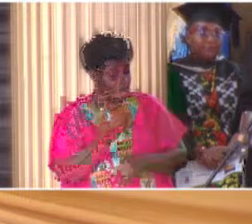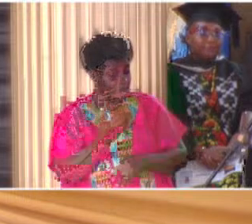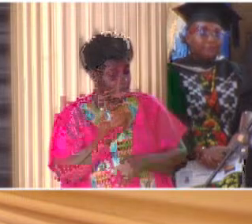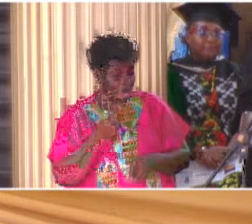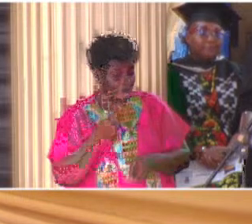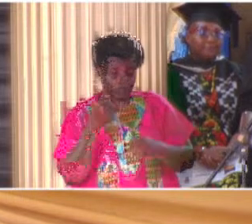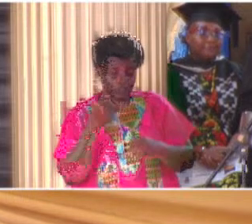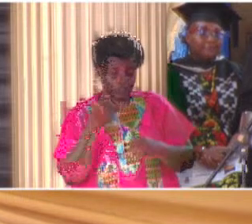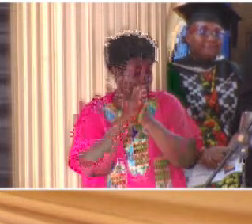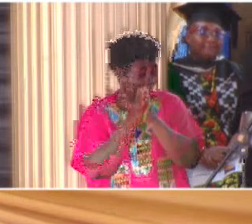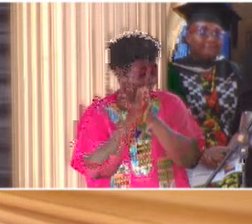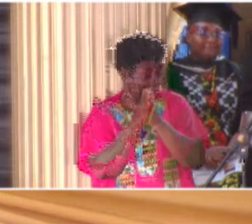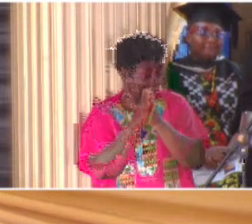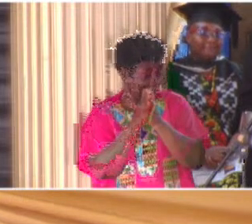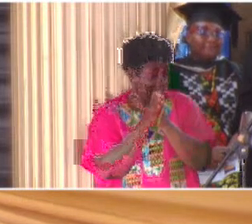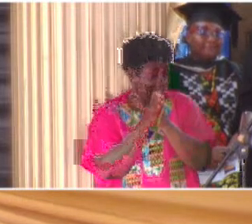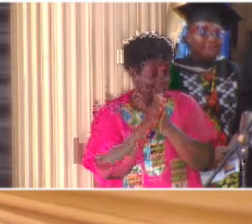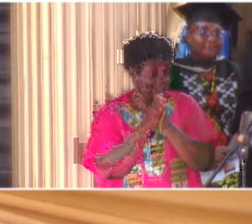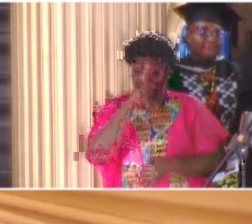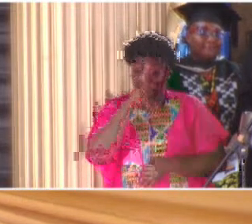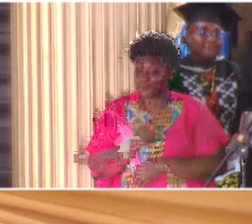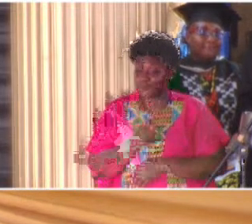bound.